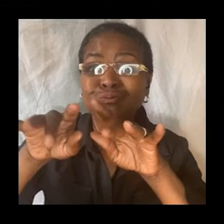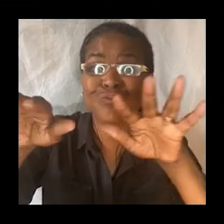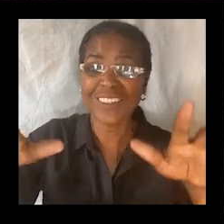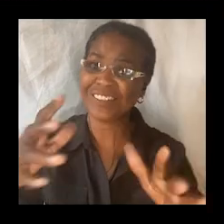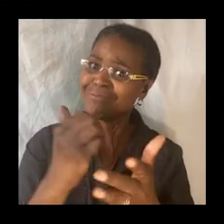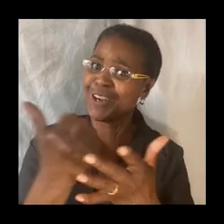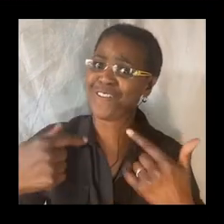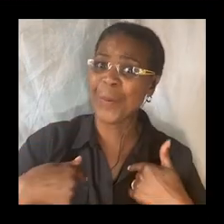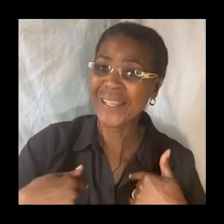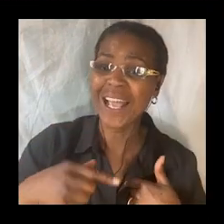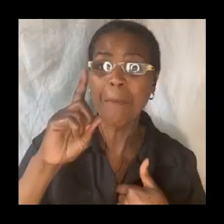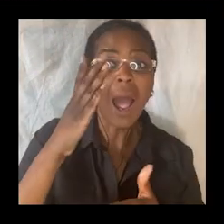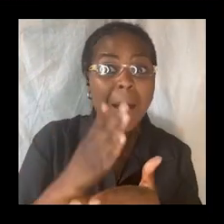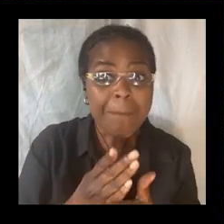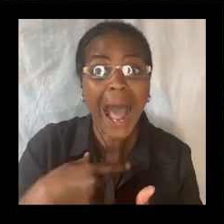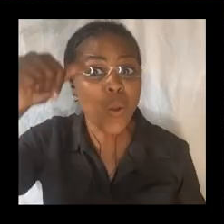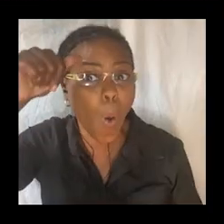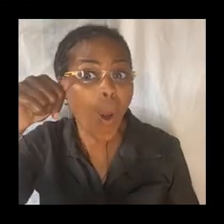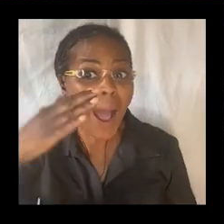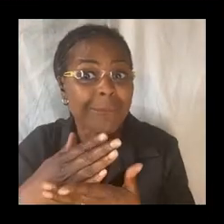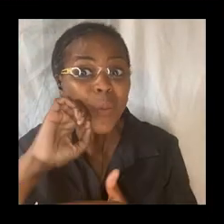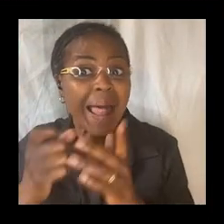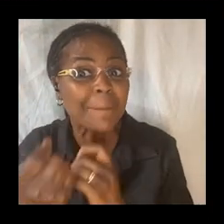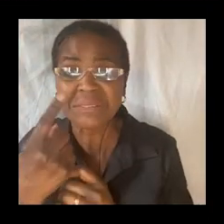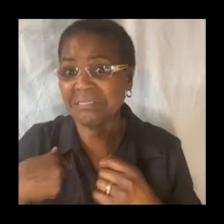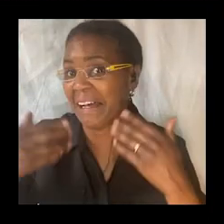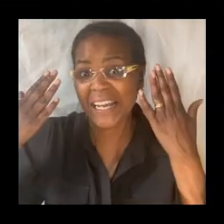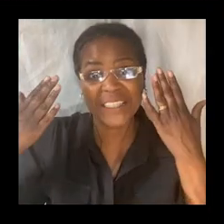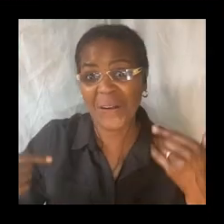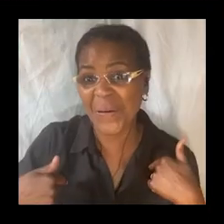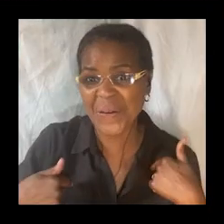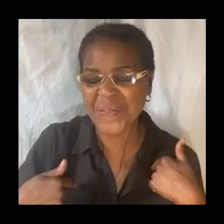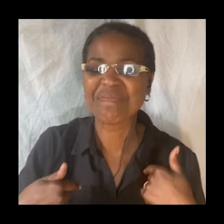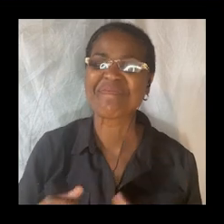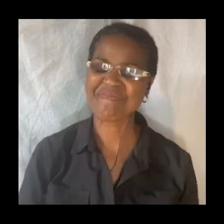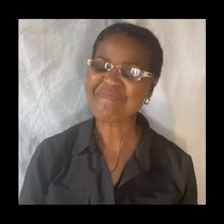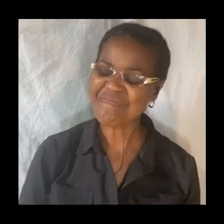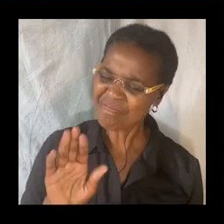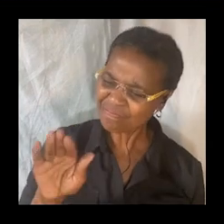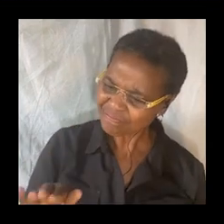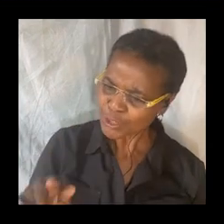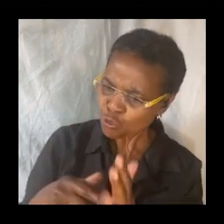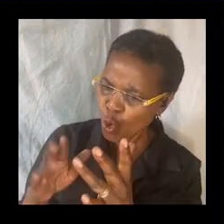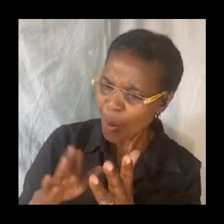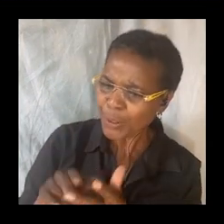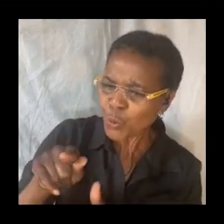yeah. I didn't know that would happen. It certainly did. Tom, when did you first meet